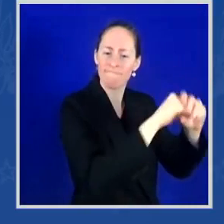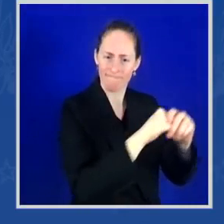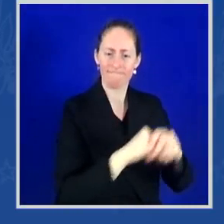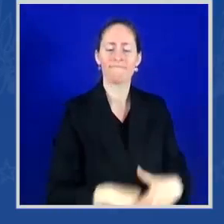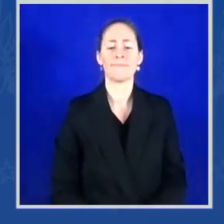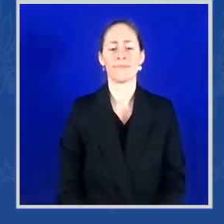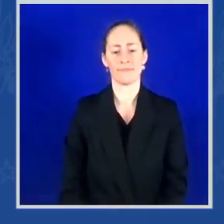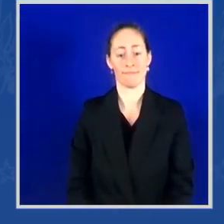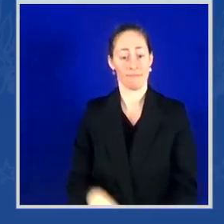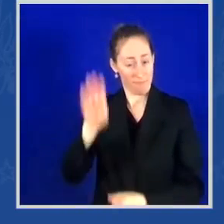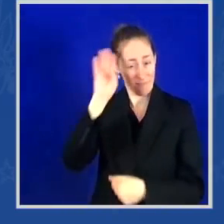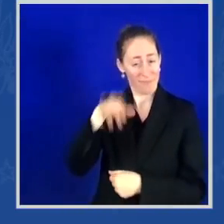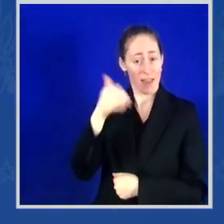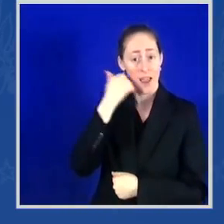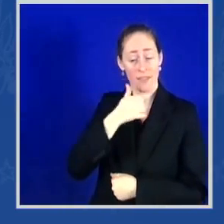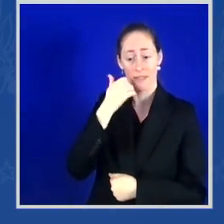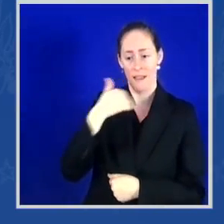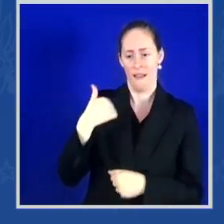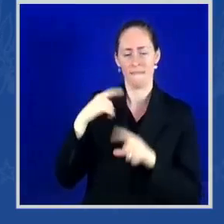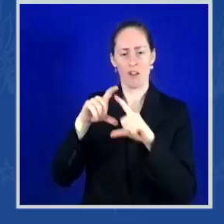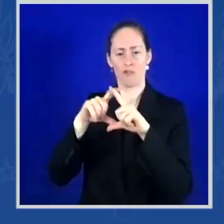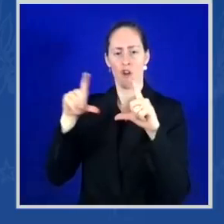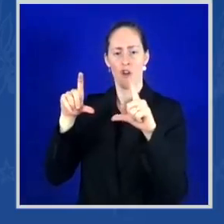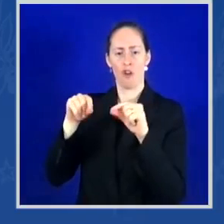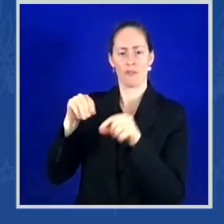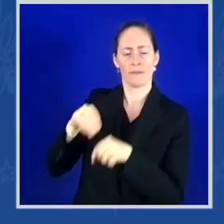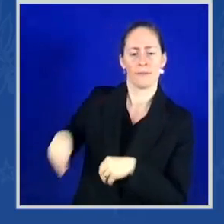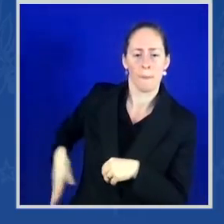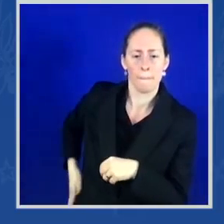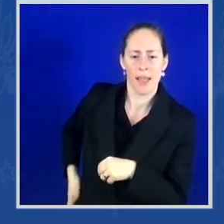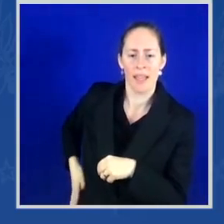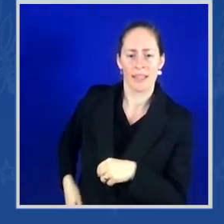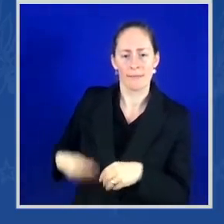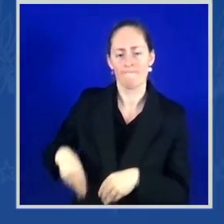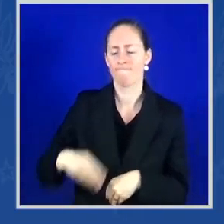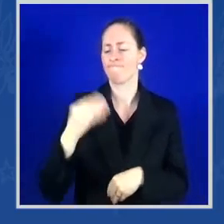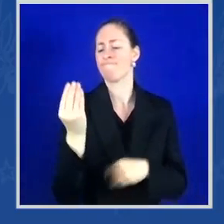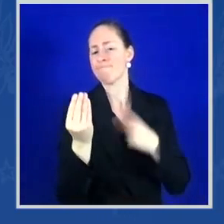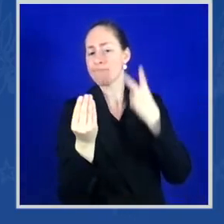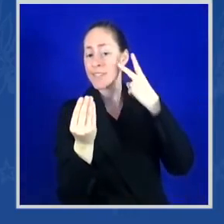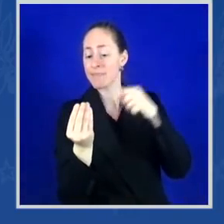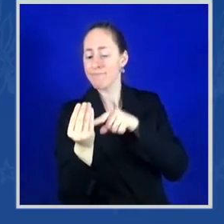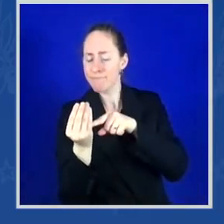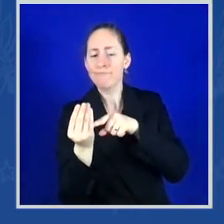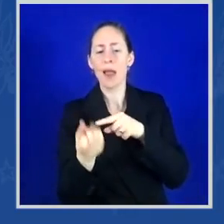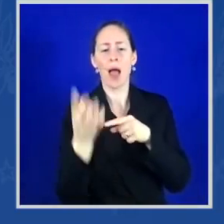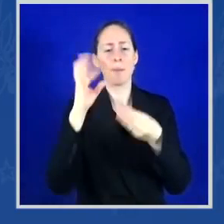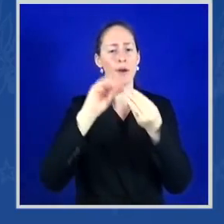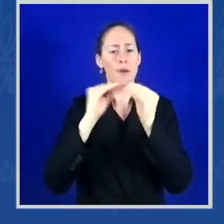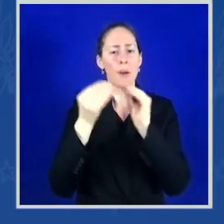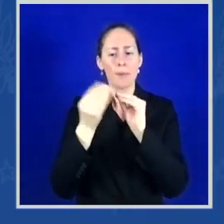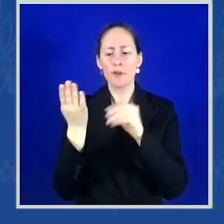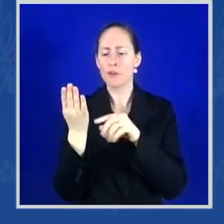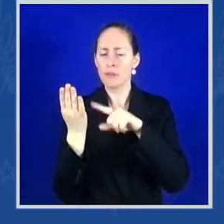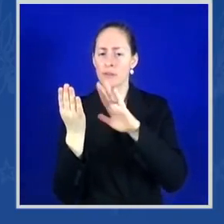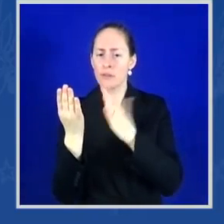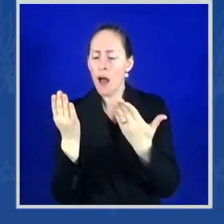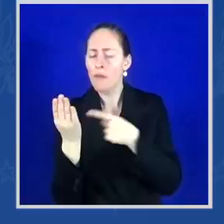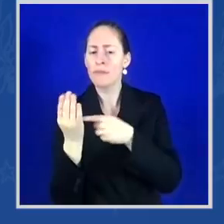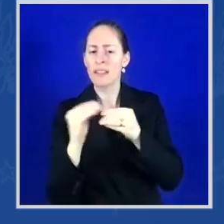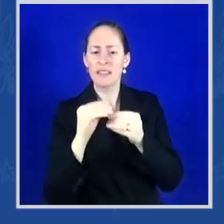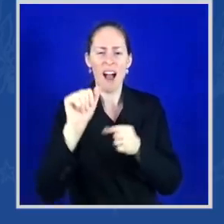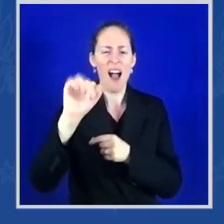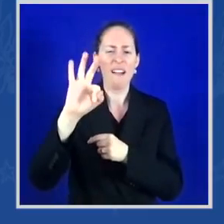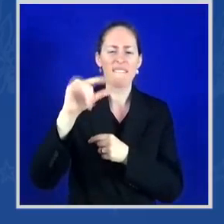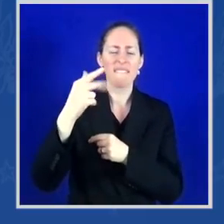our operations in Afghanistan and Iraq. Not an approximation or a rounded number, an accounting of every life